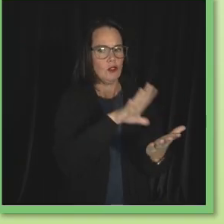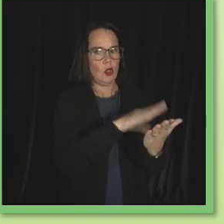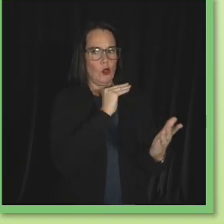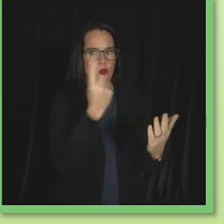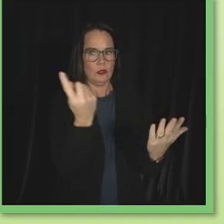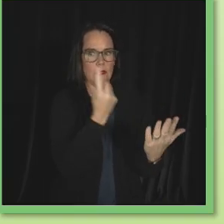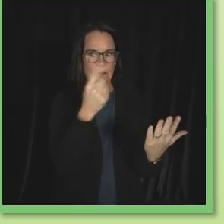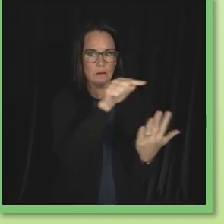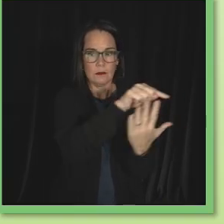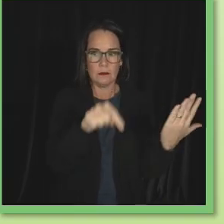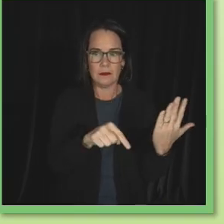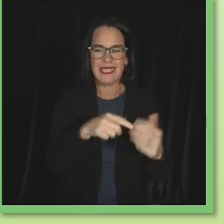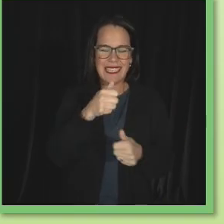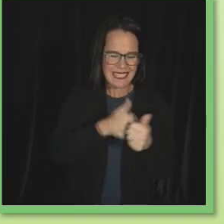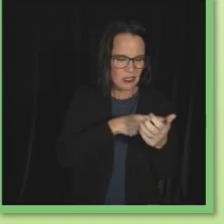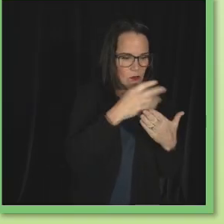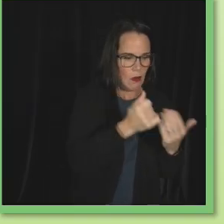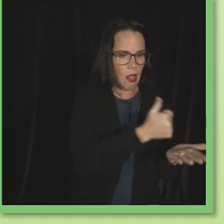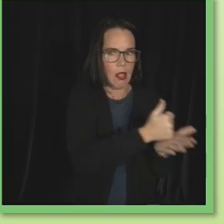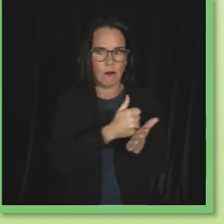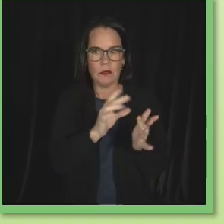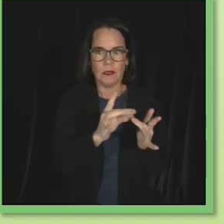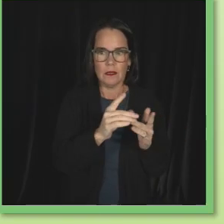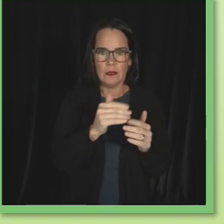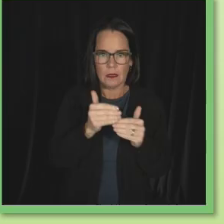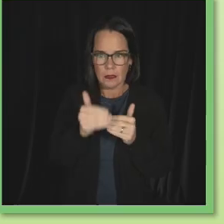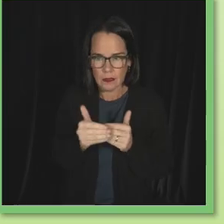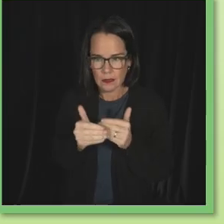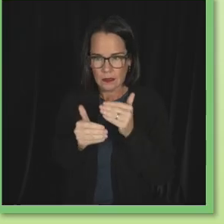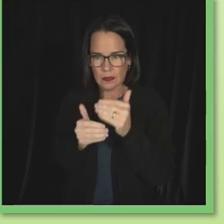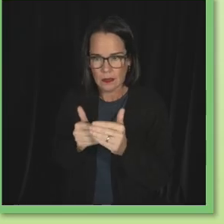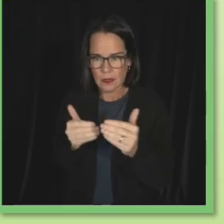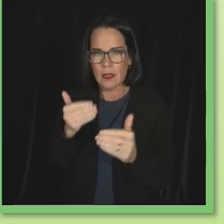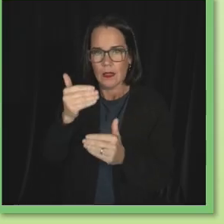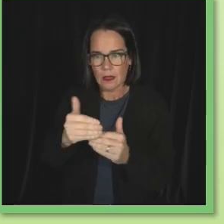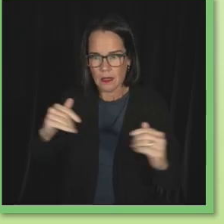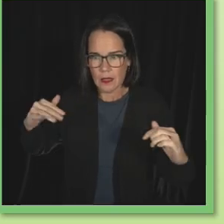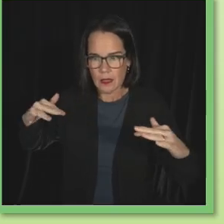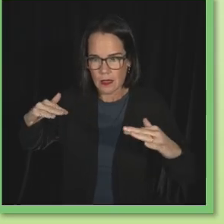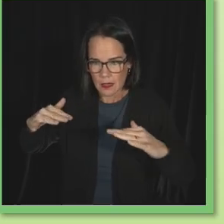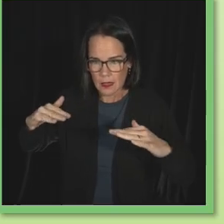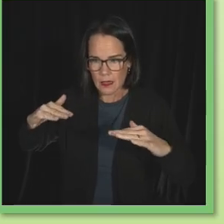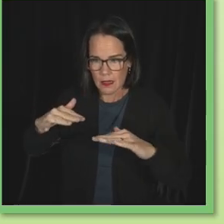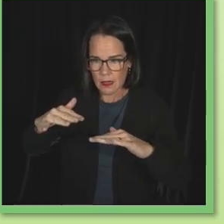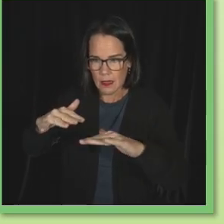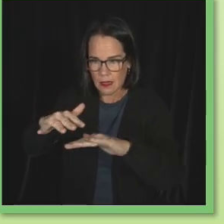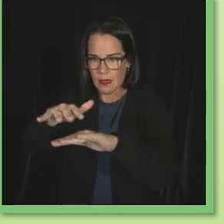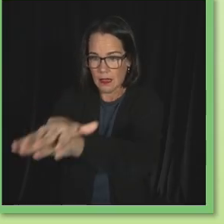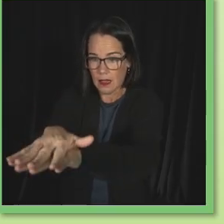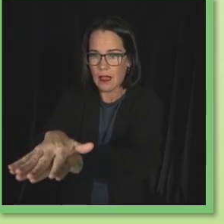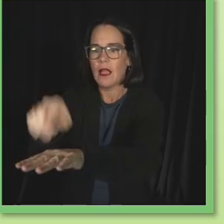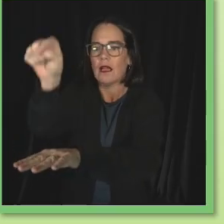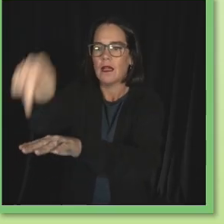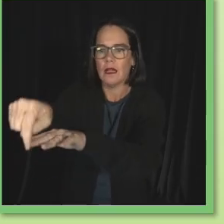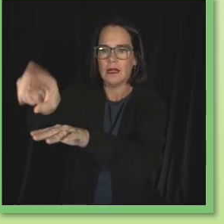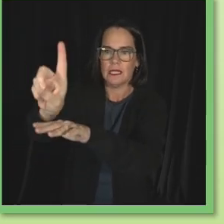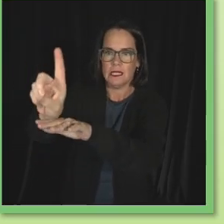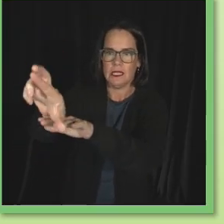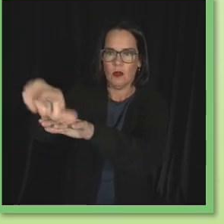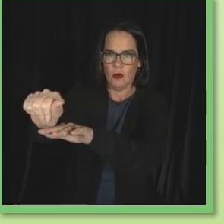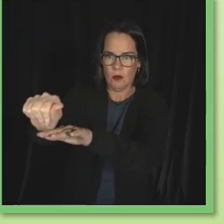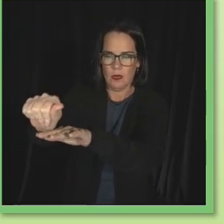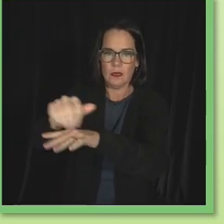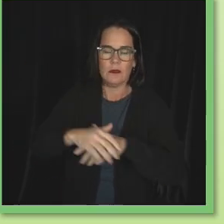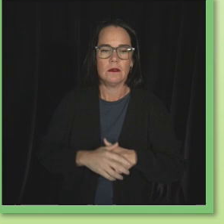closer until the community finally converged on Dynamic Resource Allocation, DRA. And it is